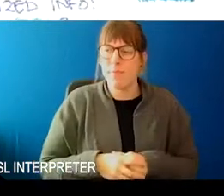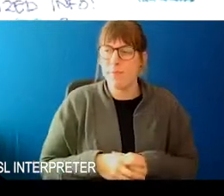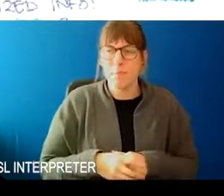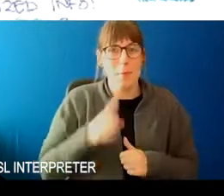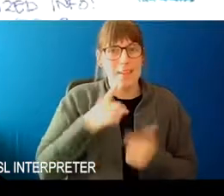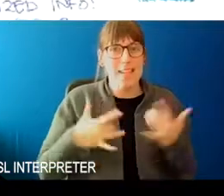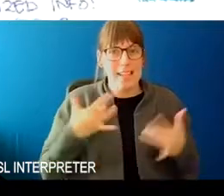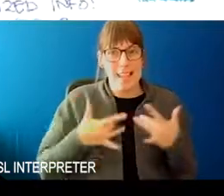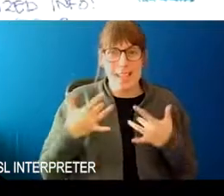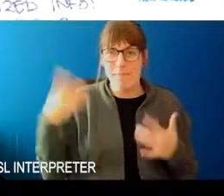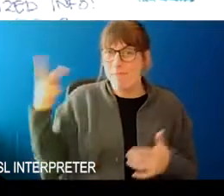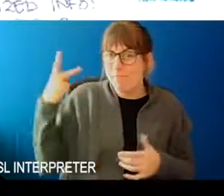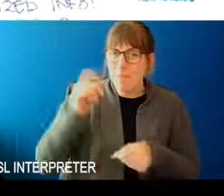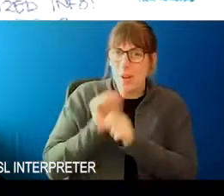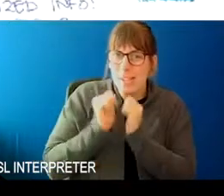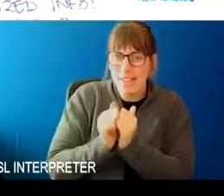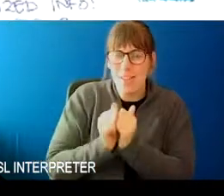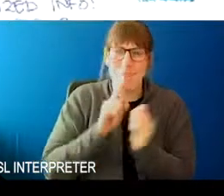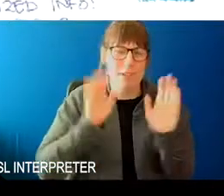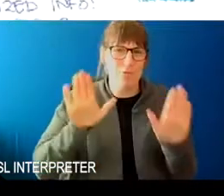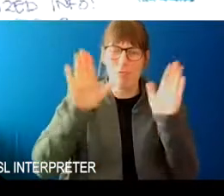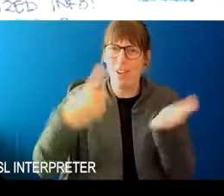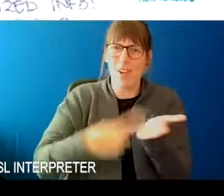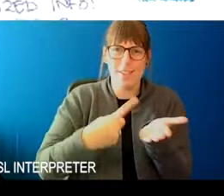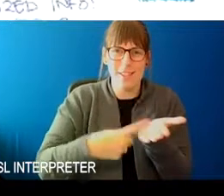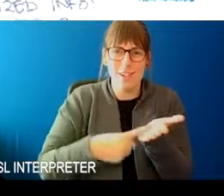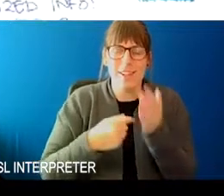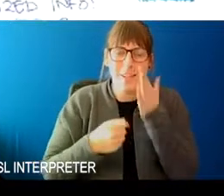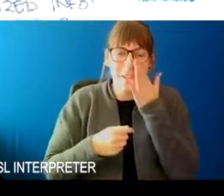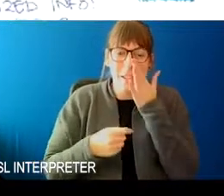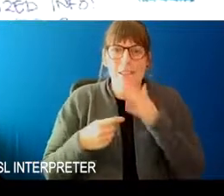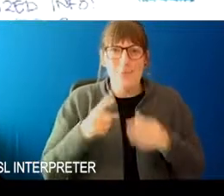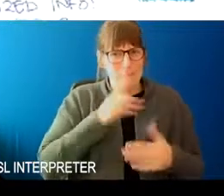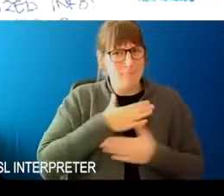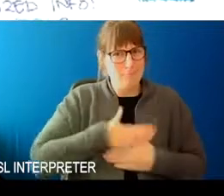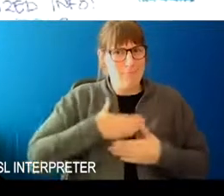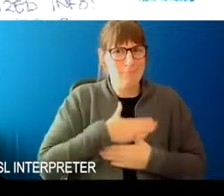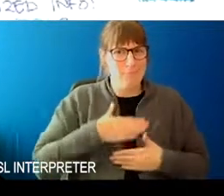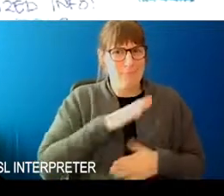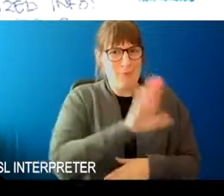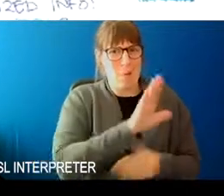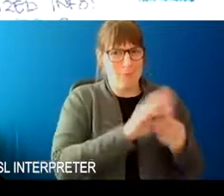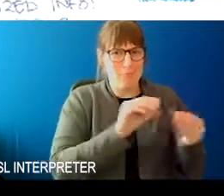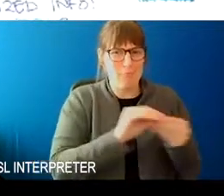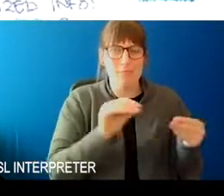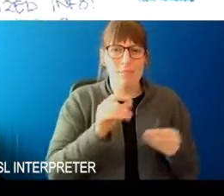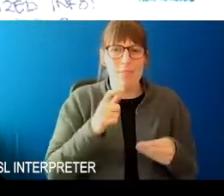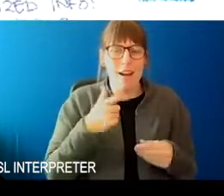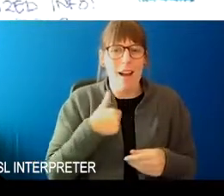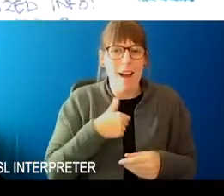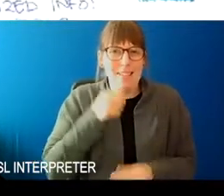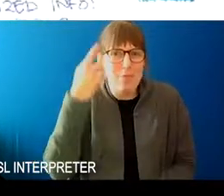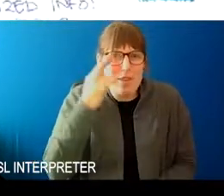various ways. And so it's exciting to be working together in these great conversations. I particularly enjoyed this